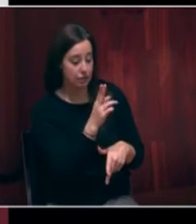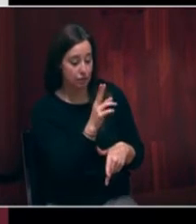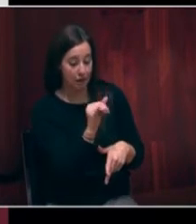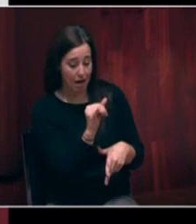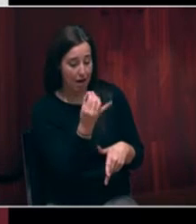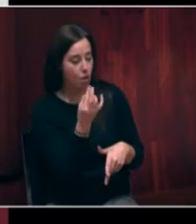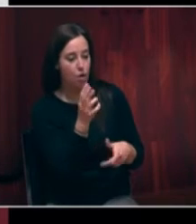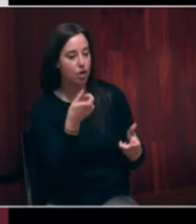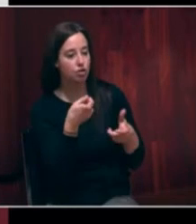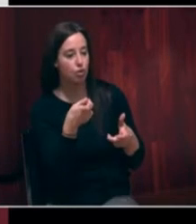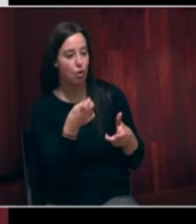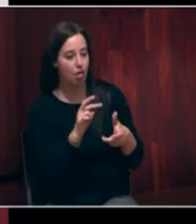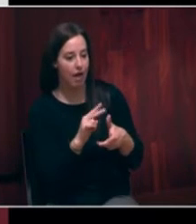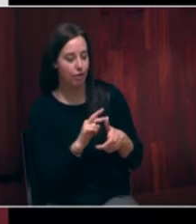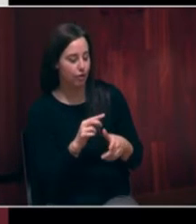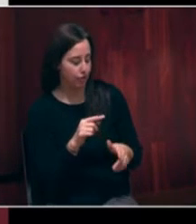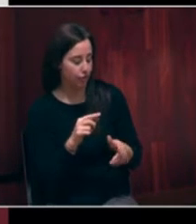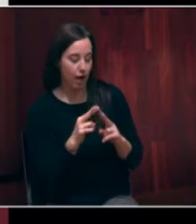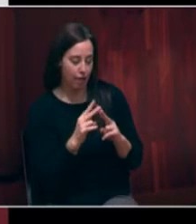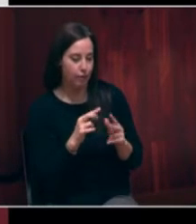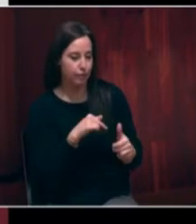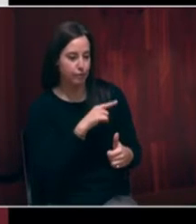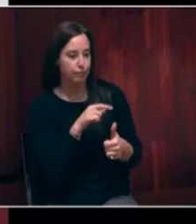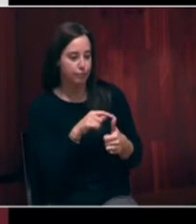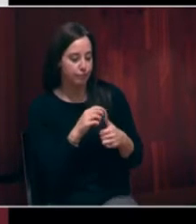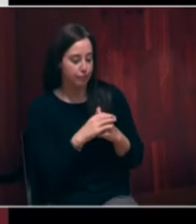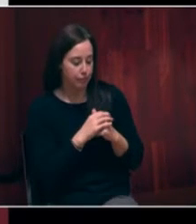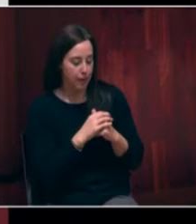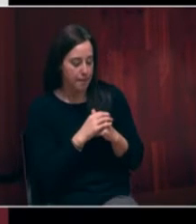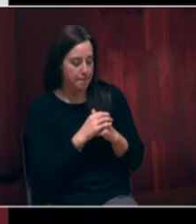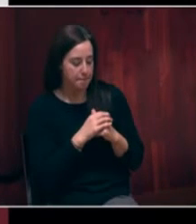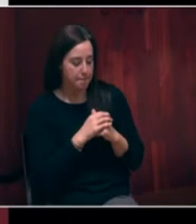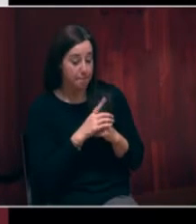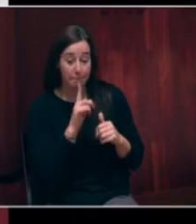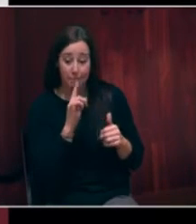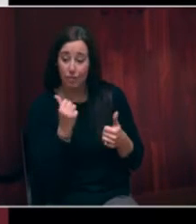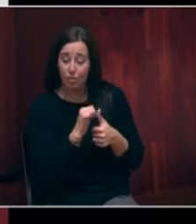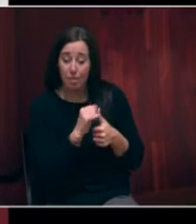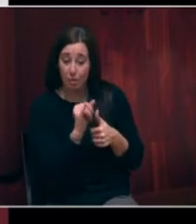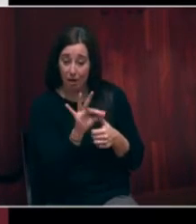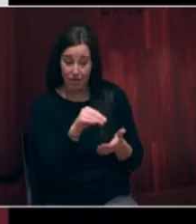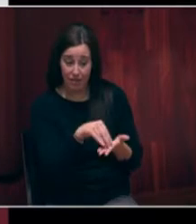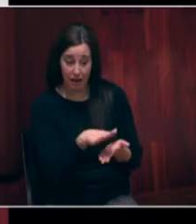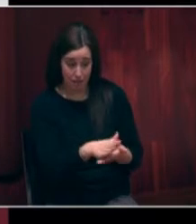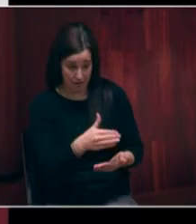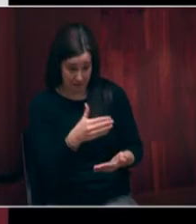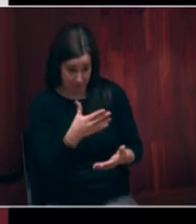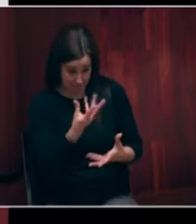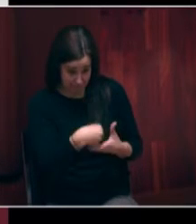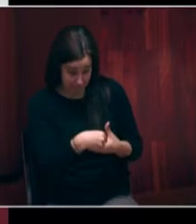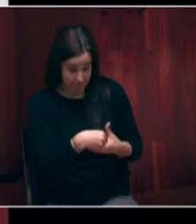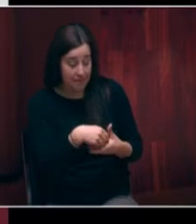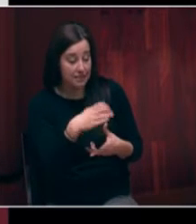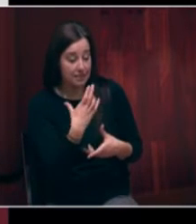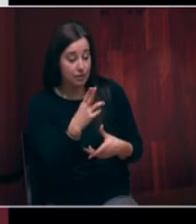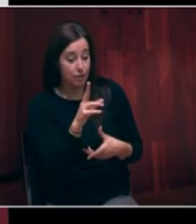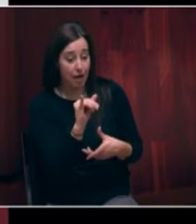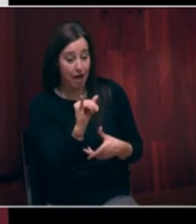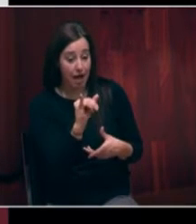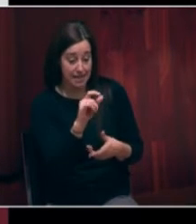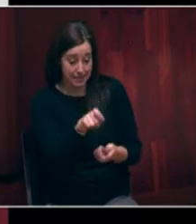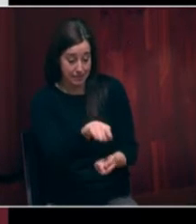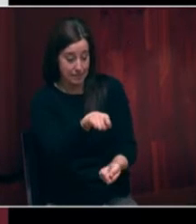center of the page. That's the control marking. Now, remember, if that document contains CUI specified, meaning that there's a